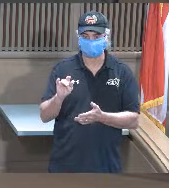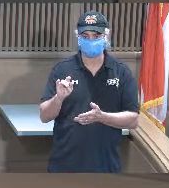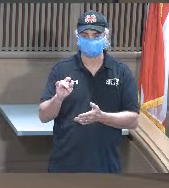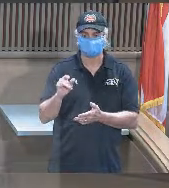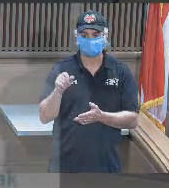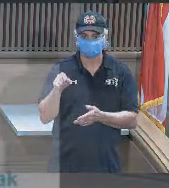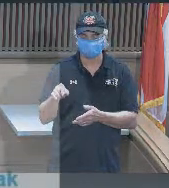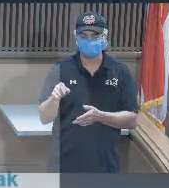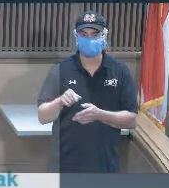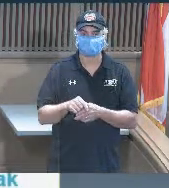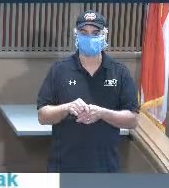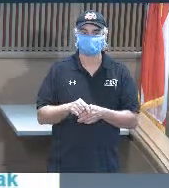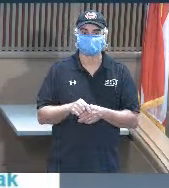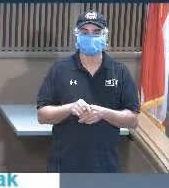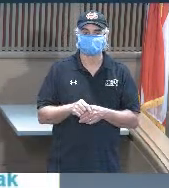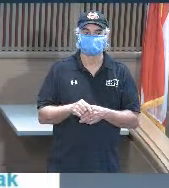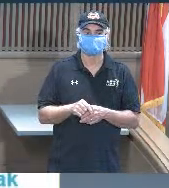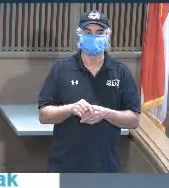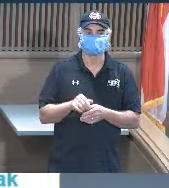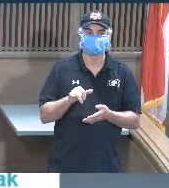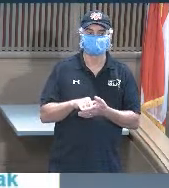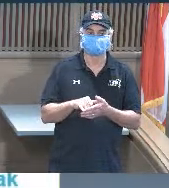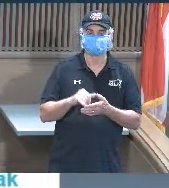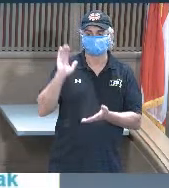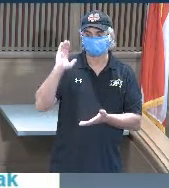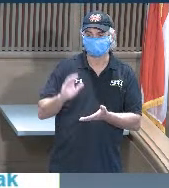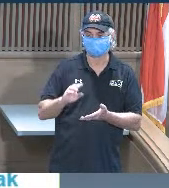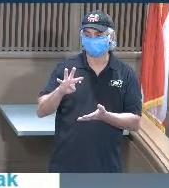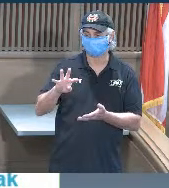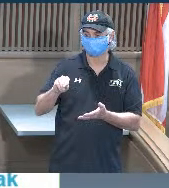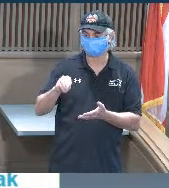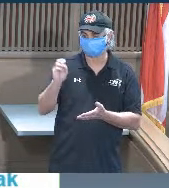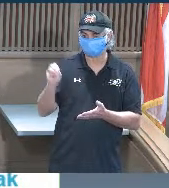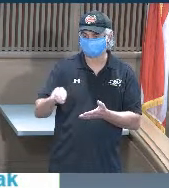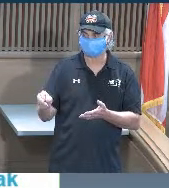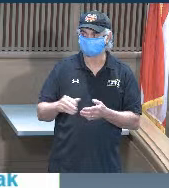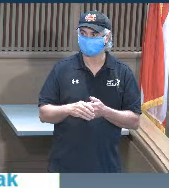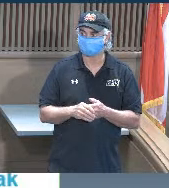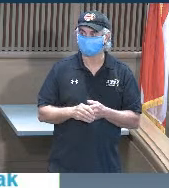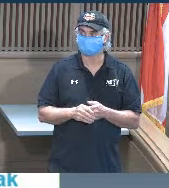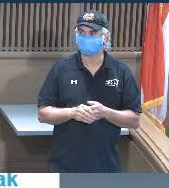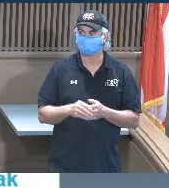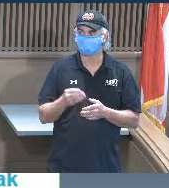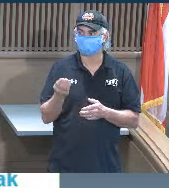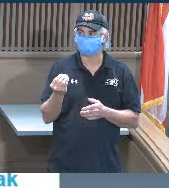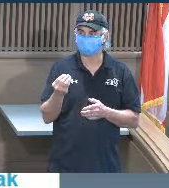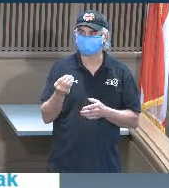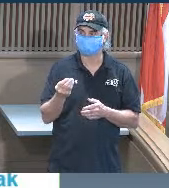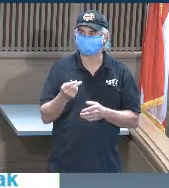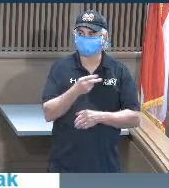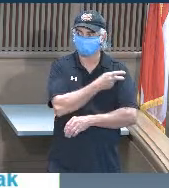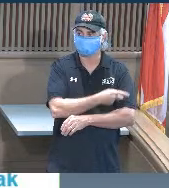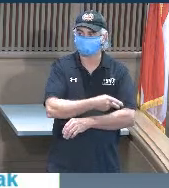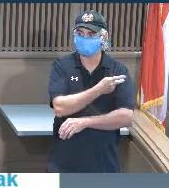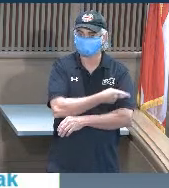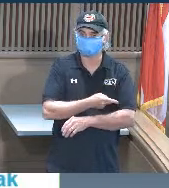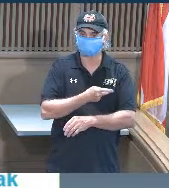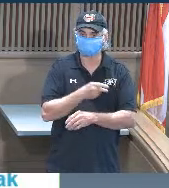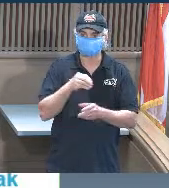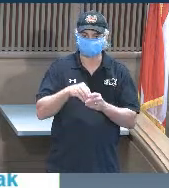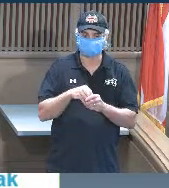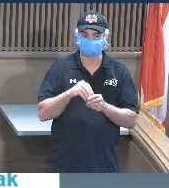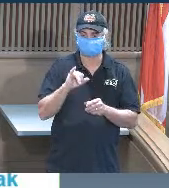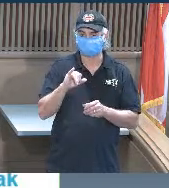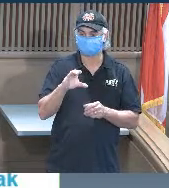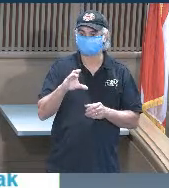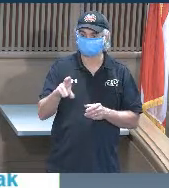care units, and that's a decrease of 40% from last week. 14 of those patients are on ventilators, and